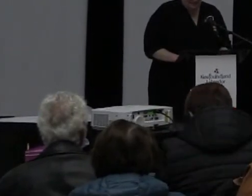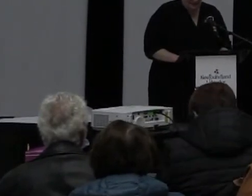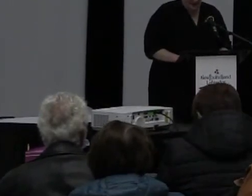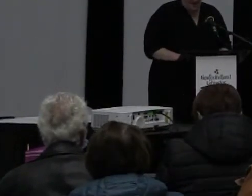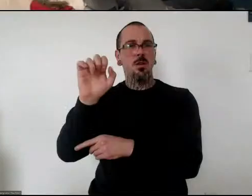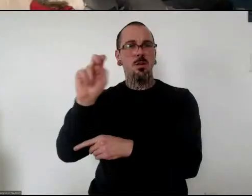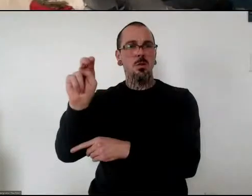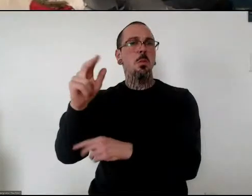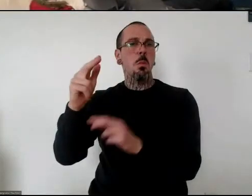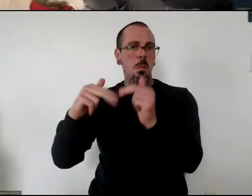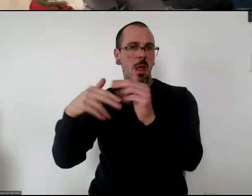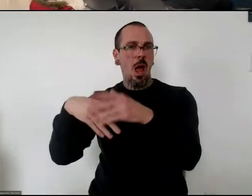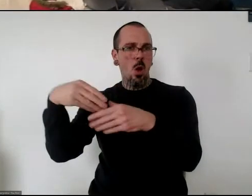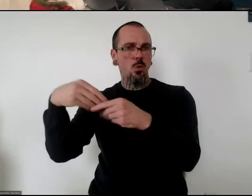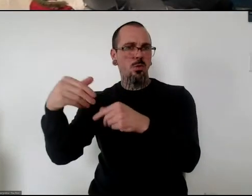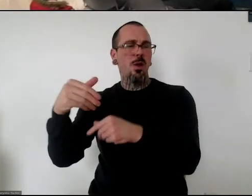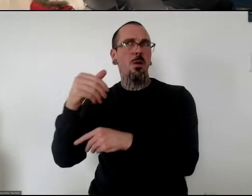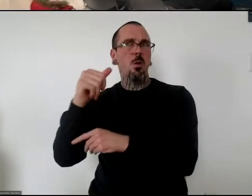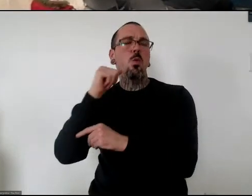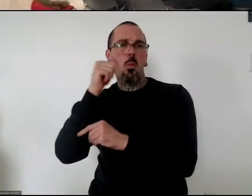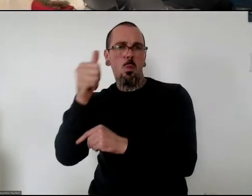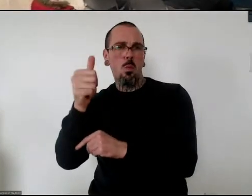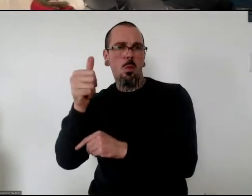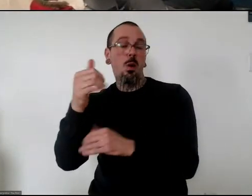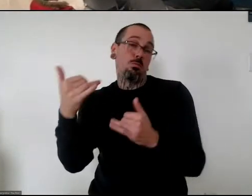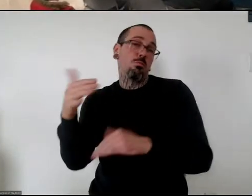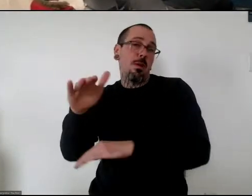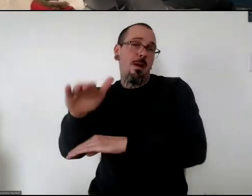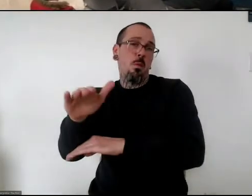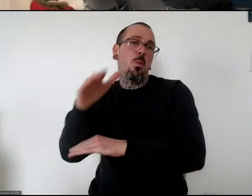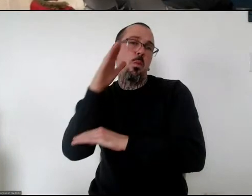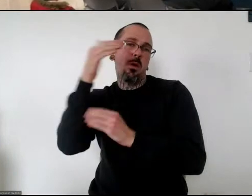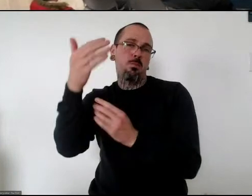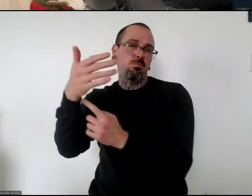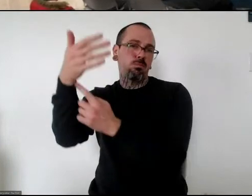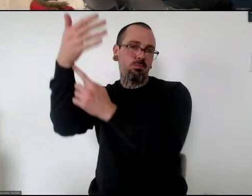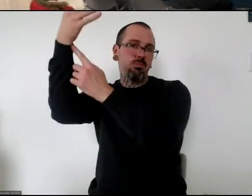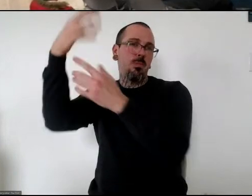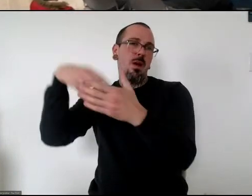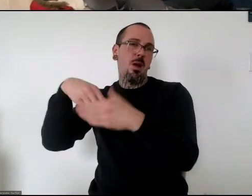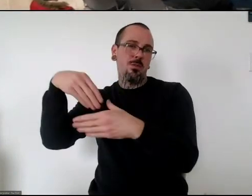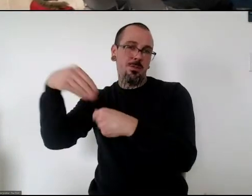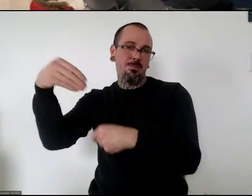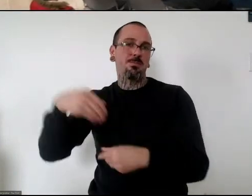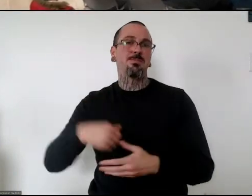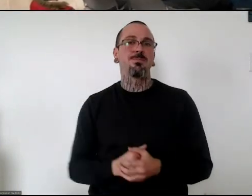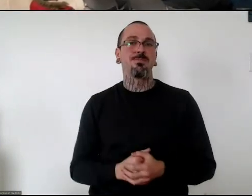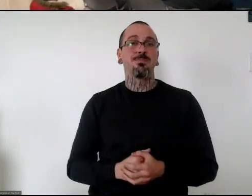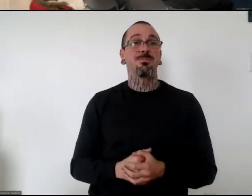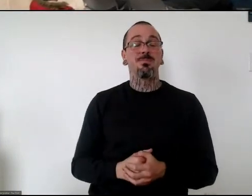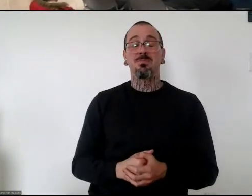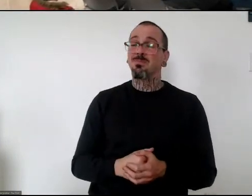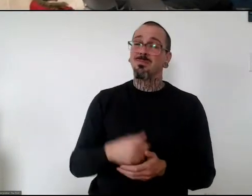today's service. For anyone who wishes, please feel free to take a look after our